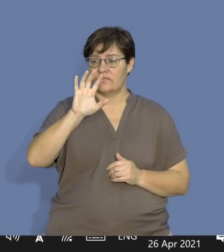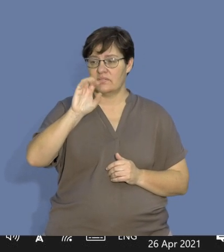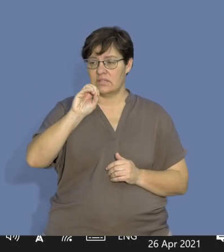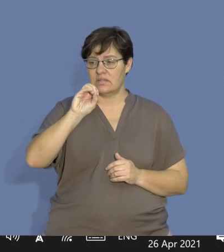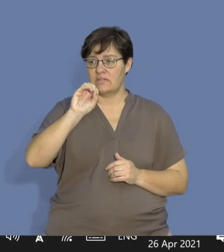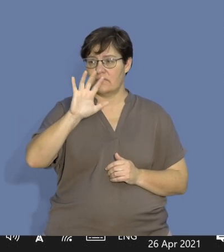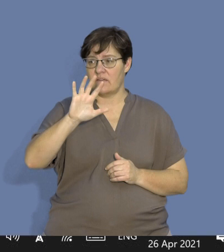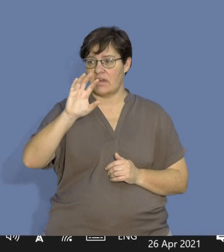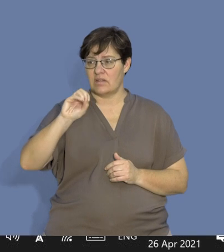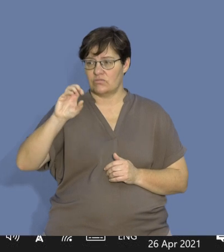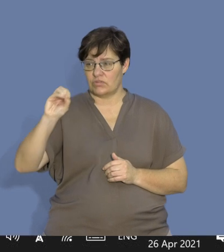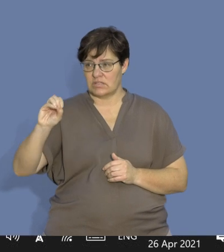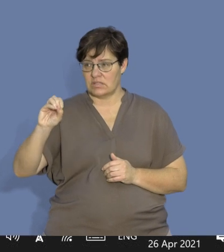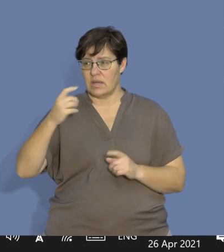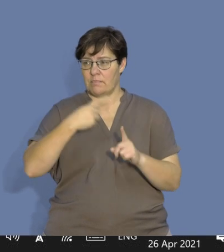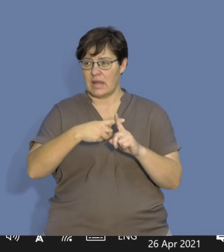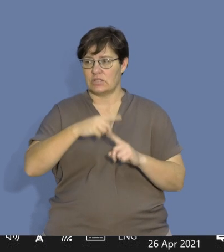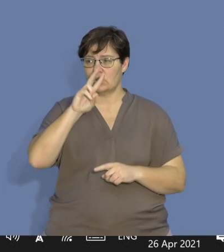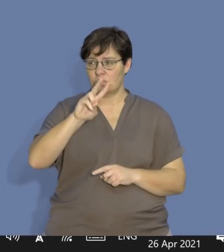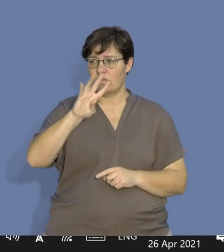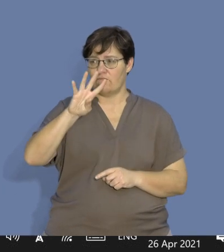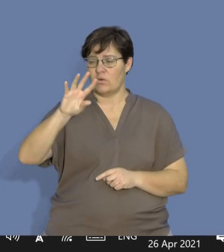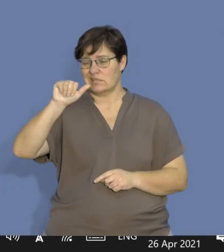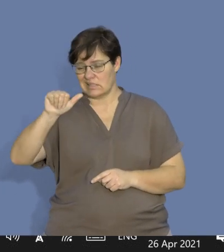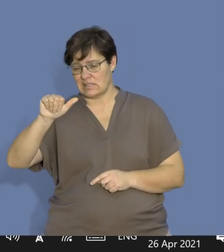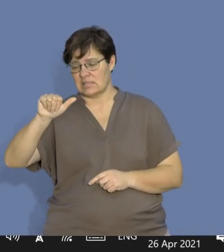250,500 plus